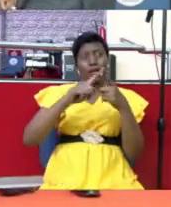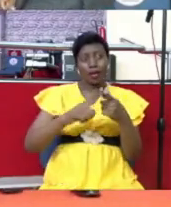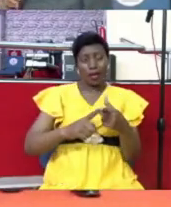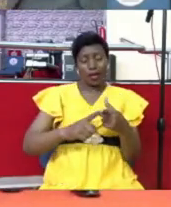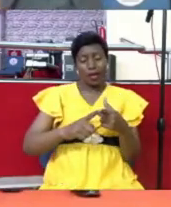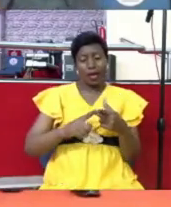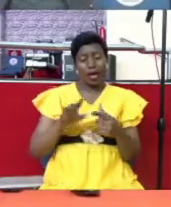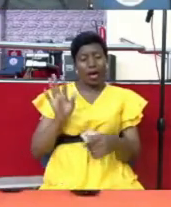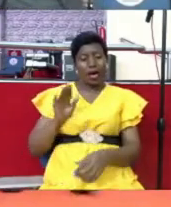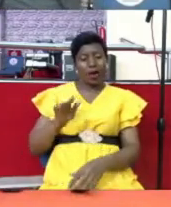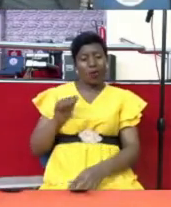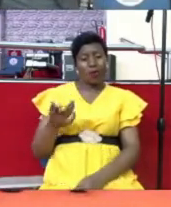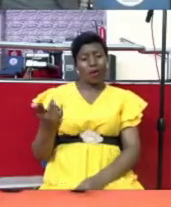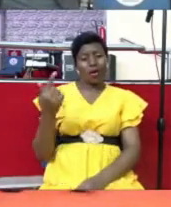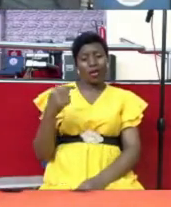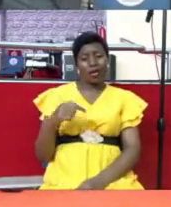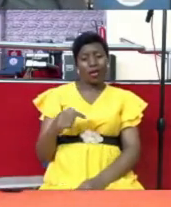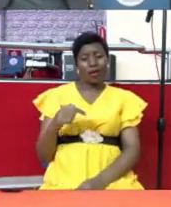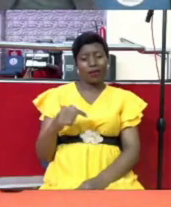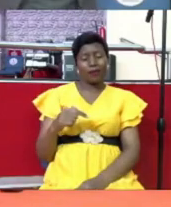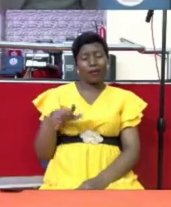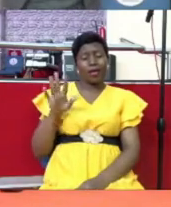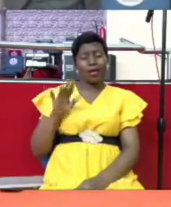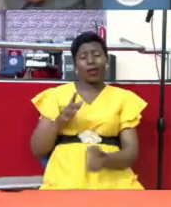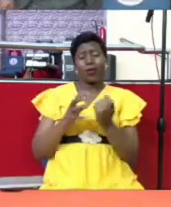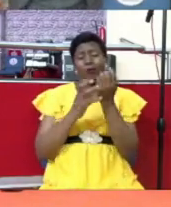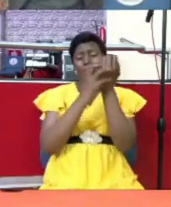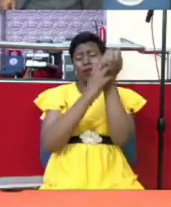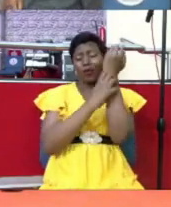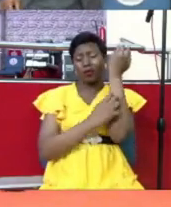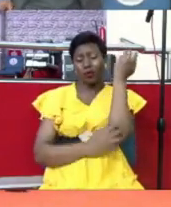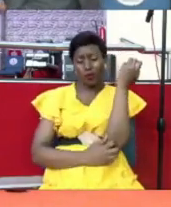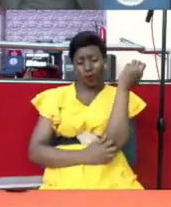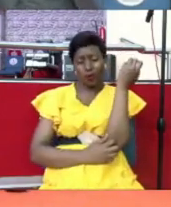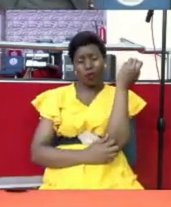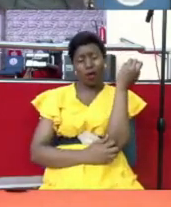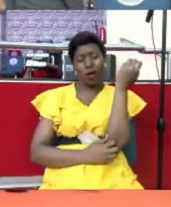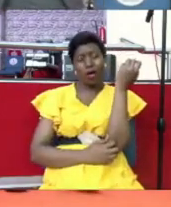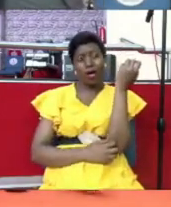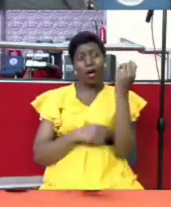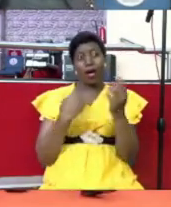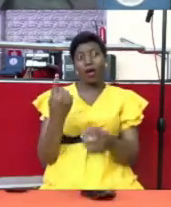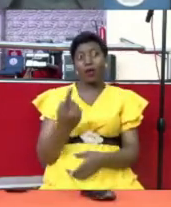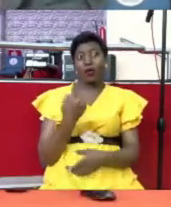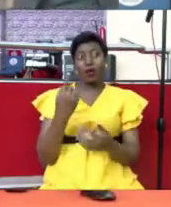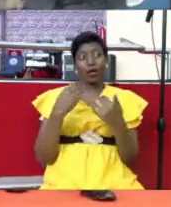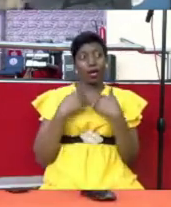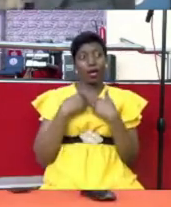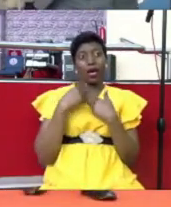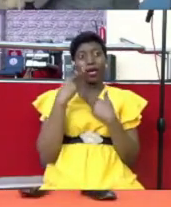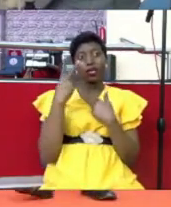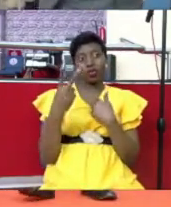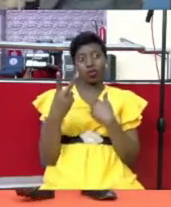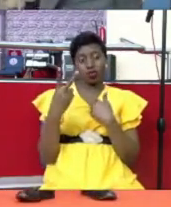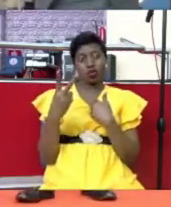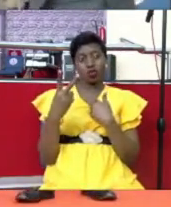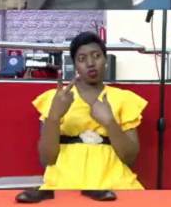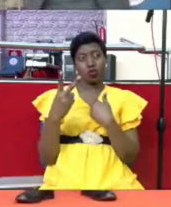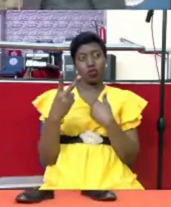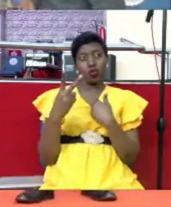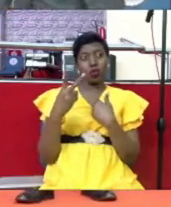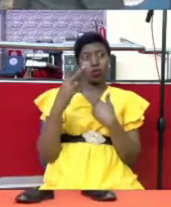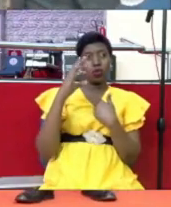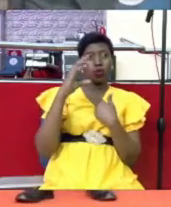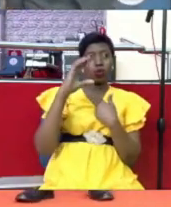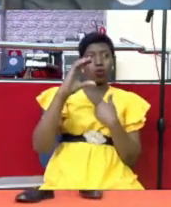woman in her poverty and in her dire need. She only had 2 pence. Aha, mama akiwa maskini akawa tu na tongolo